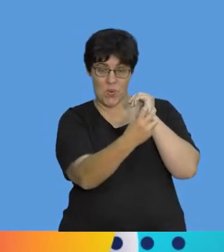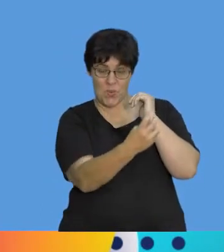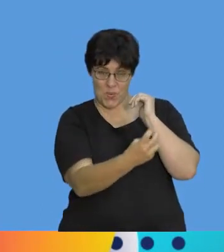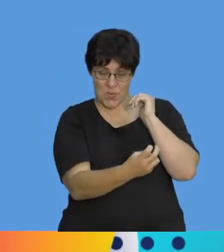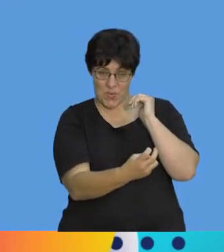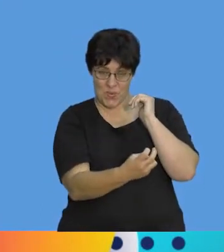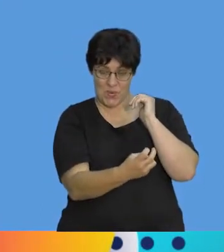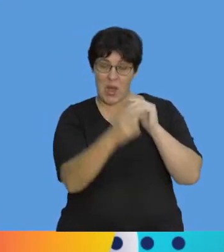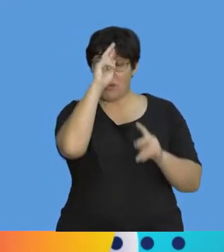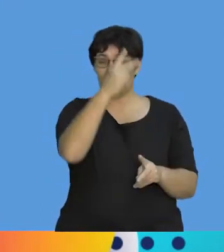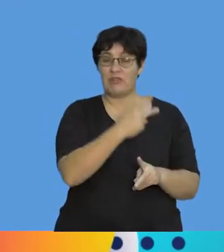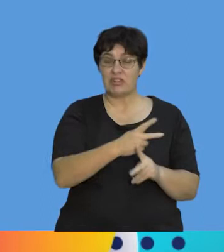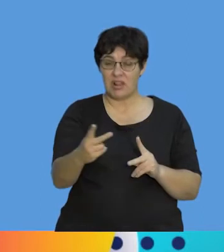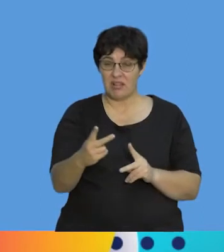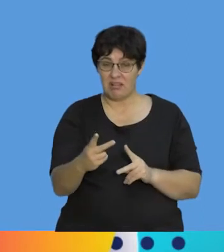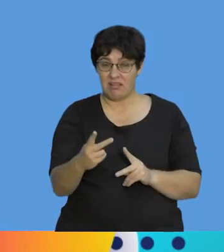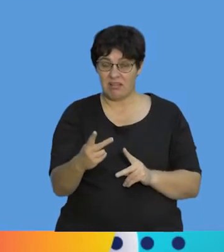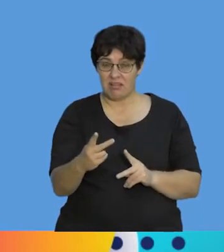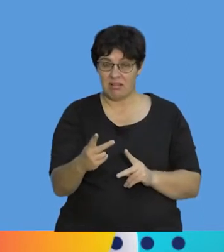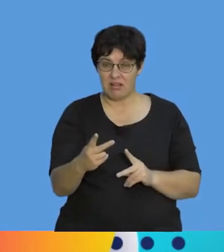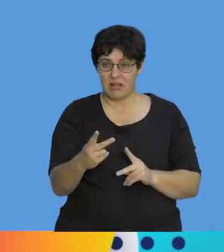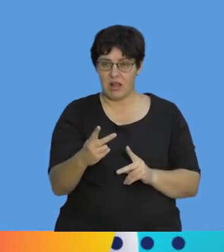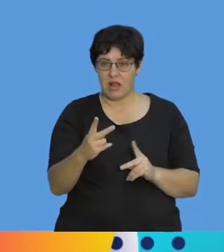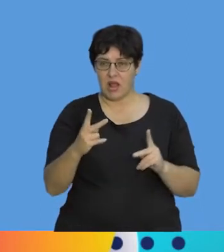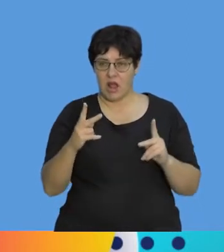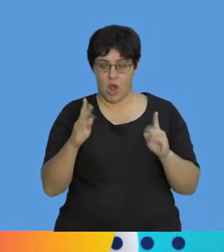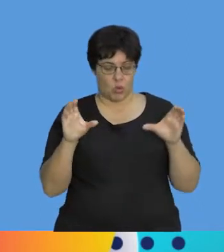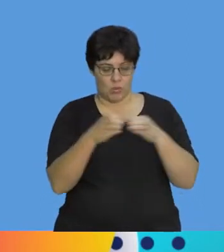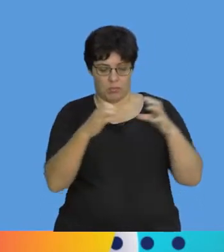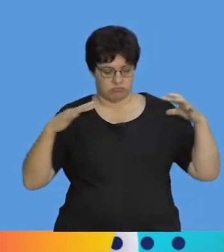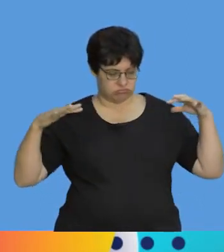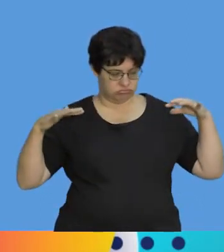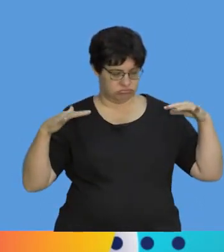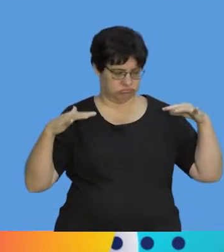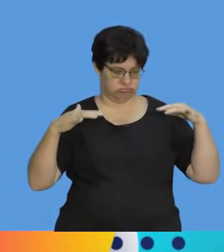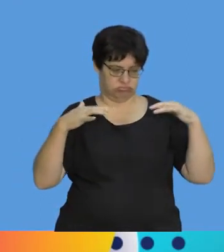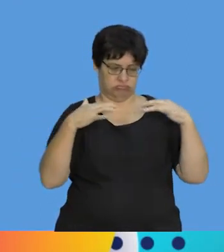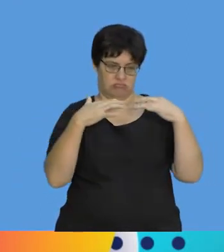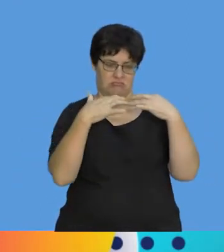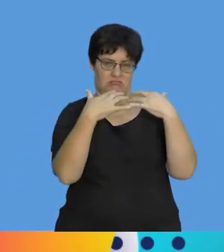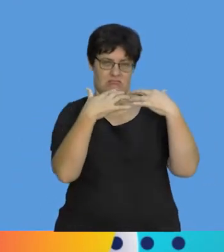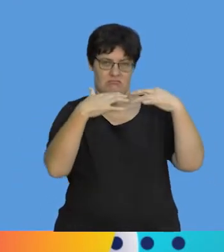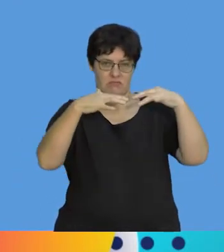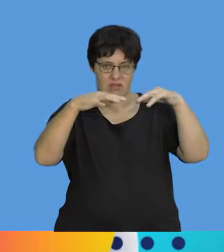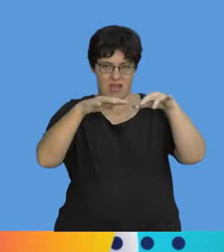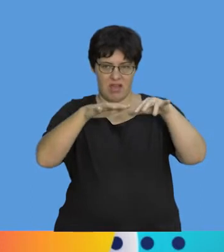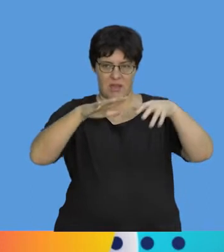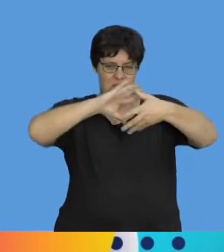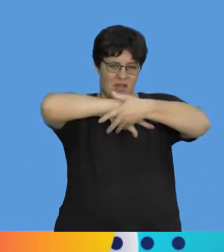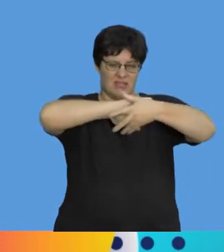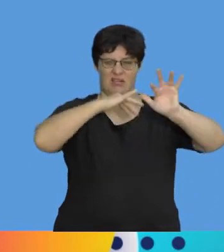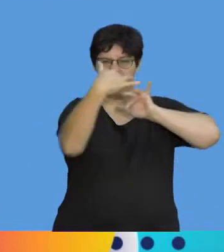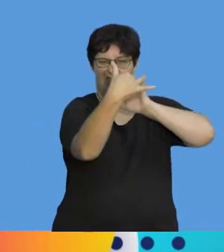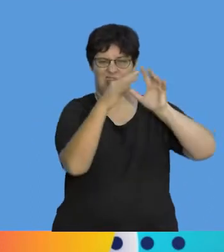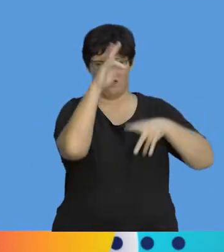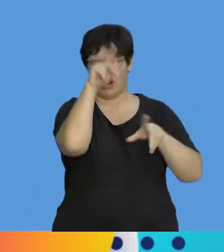watched professional, they group skydive, and the skydivers all go in a group, and then they make funny shapes.